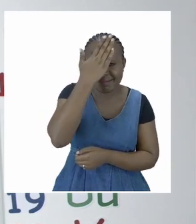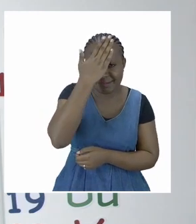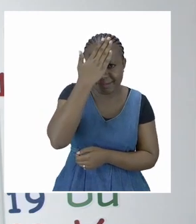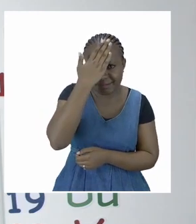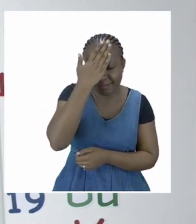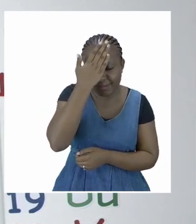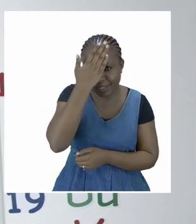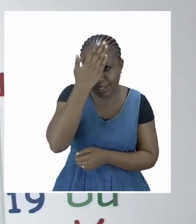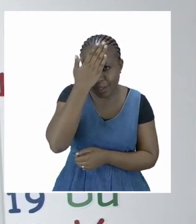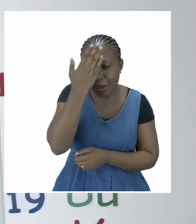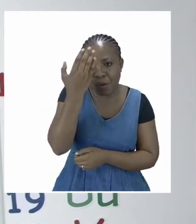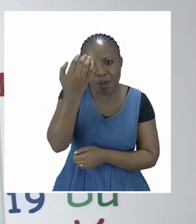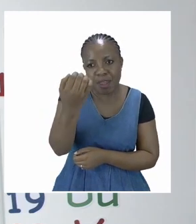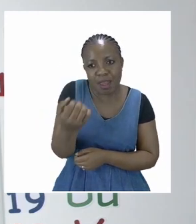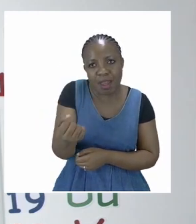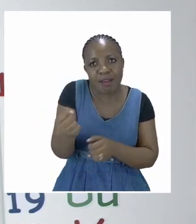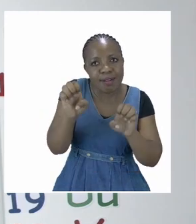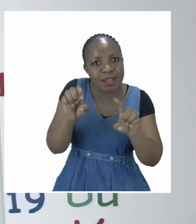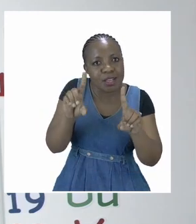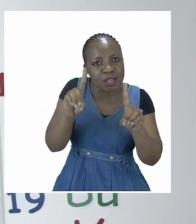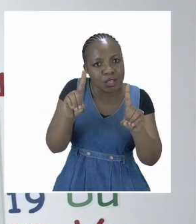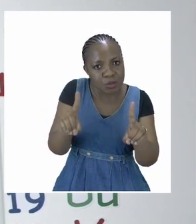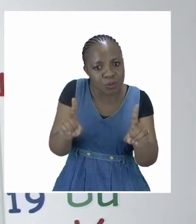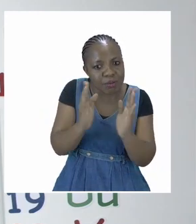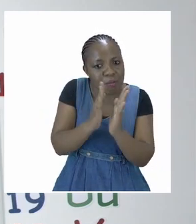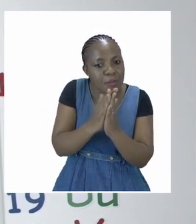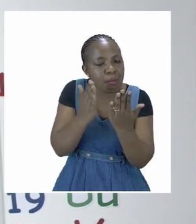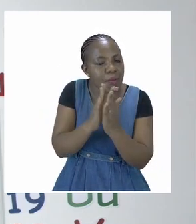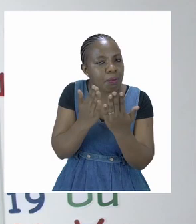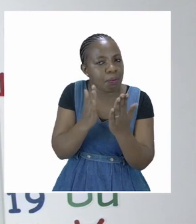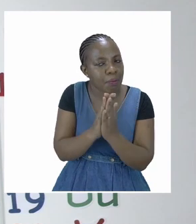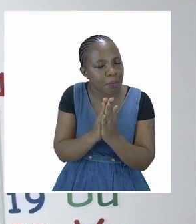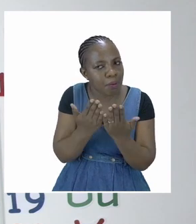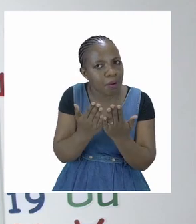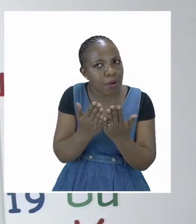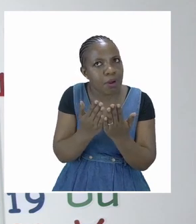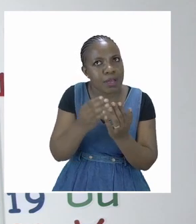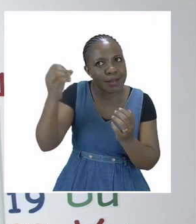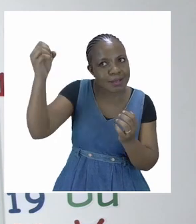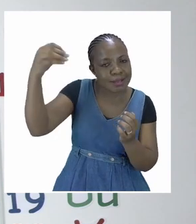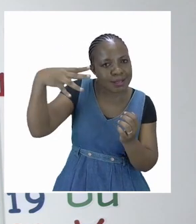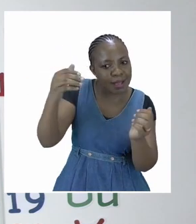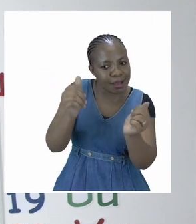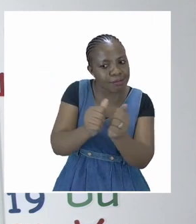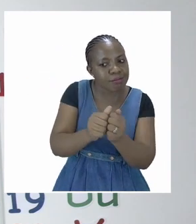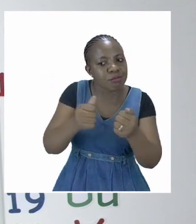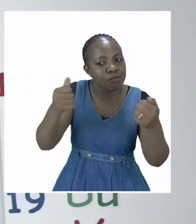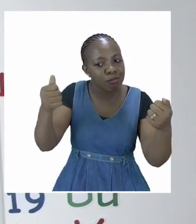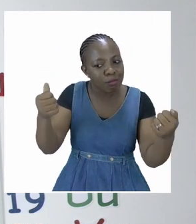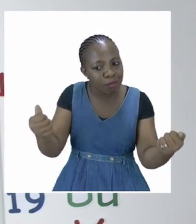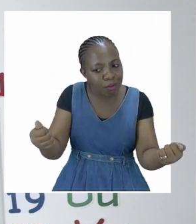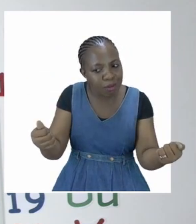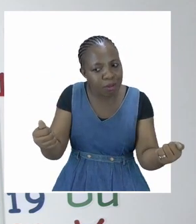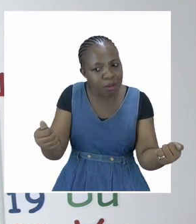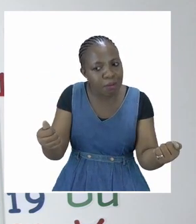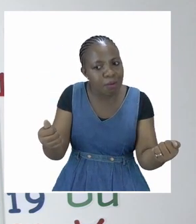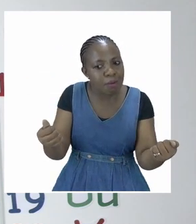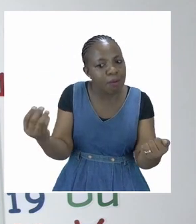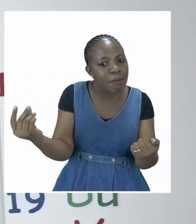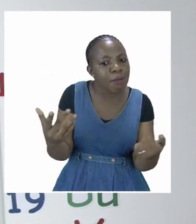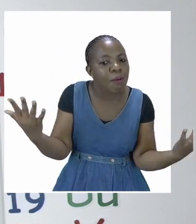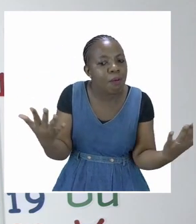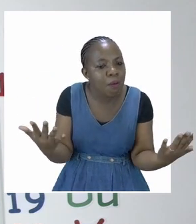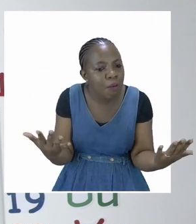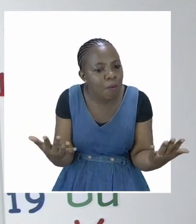booklet in our daily newspaper, street sales, or at your school every Monday